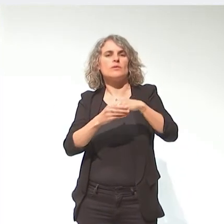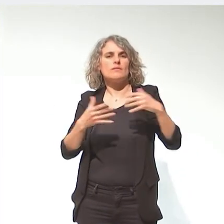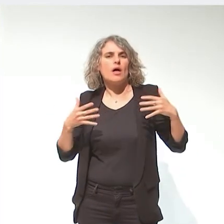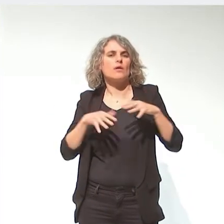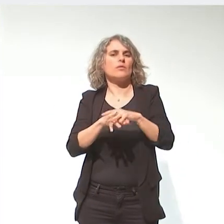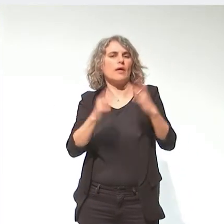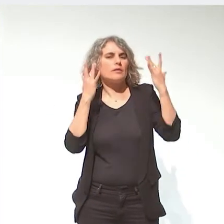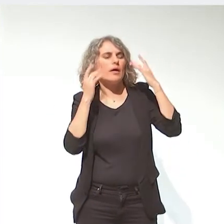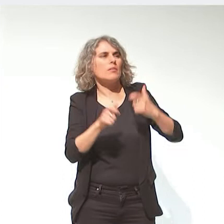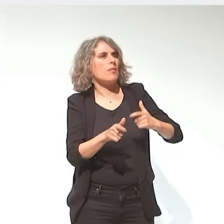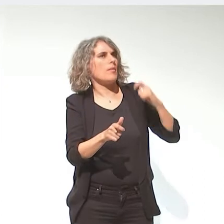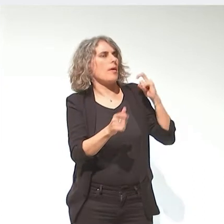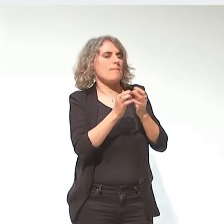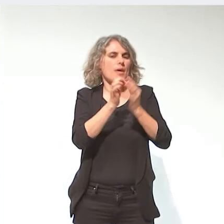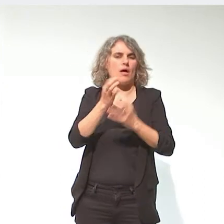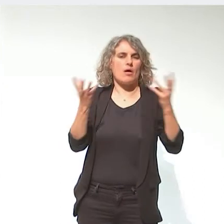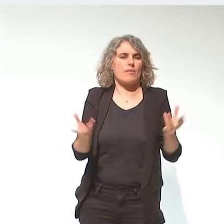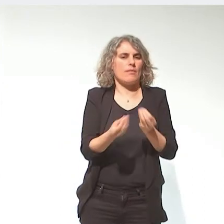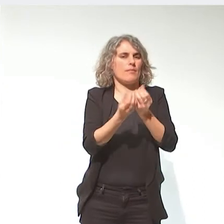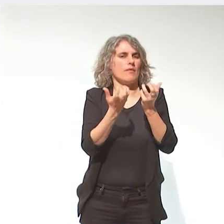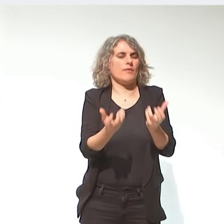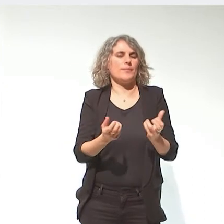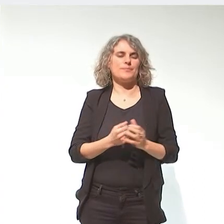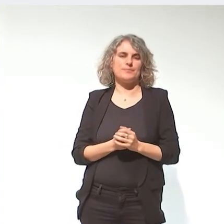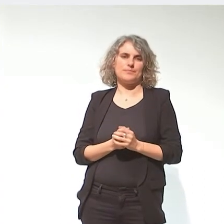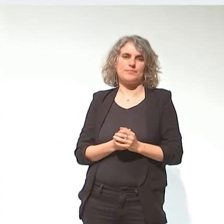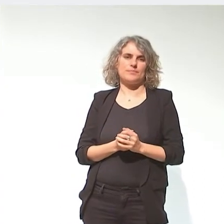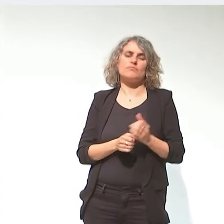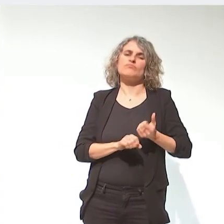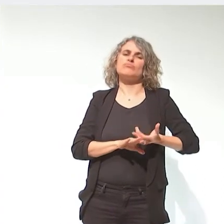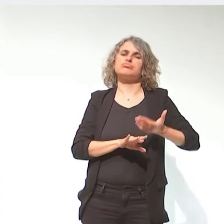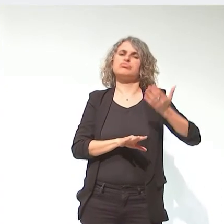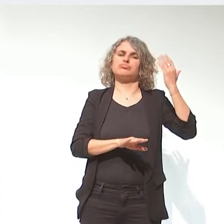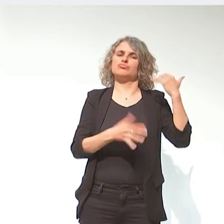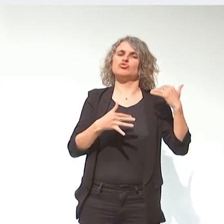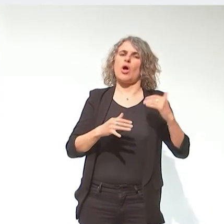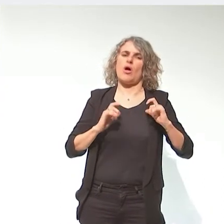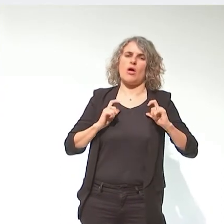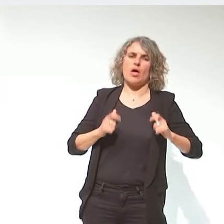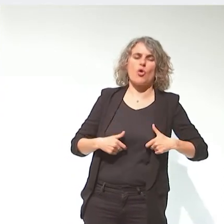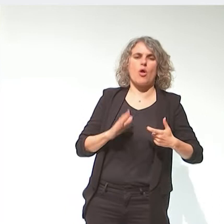started many years ago, something like 3 decades ago.